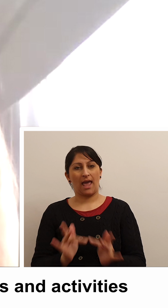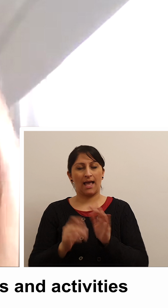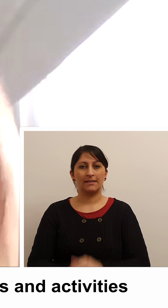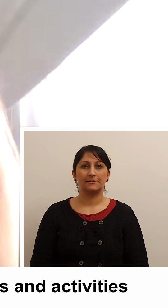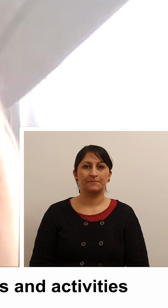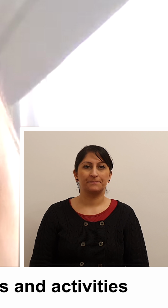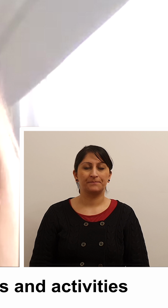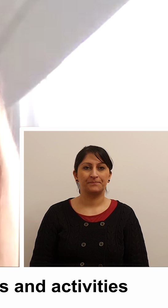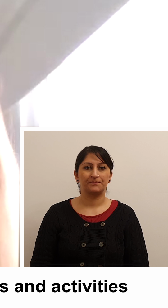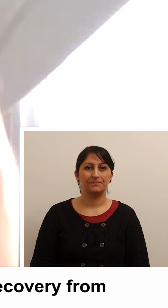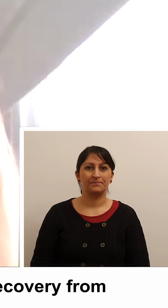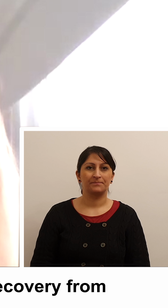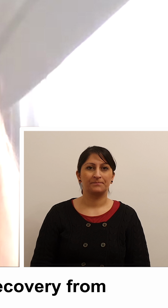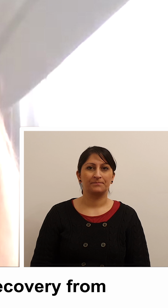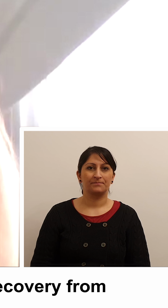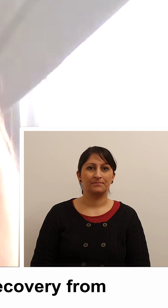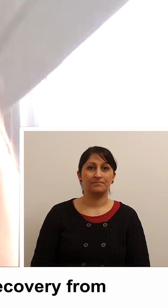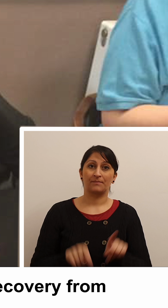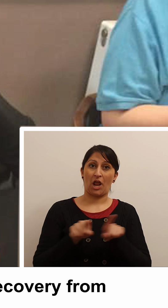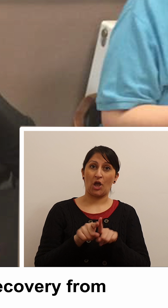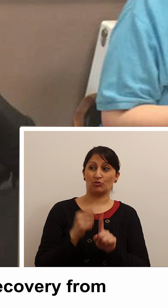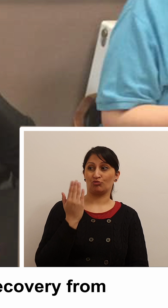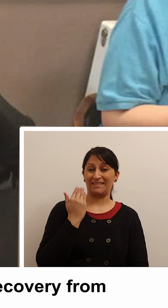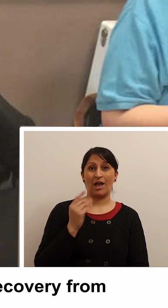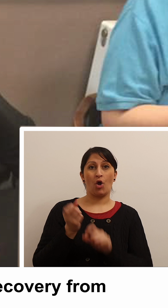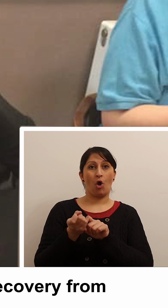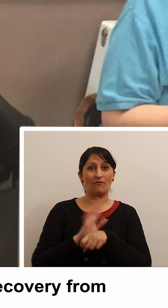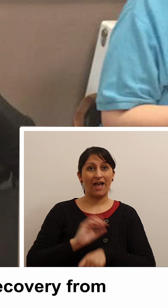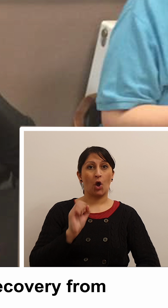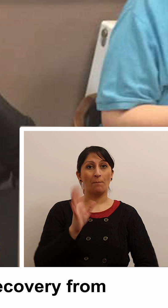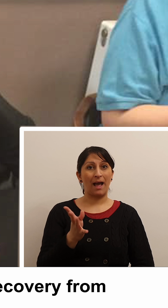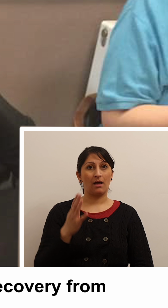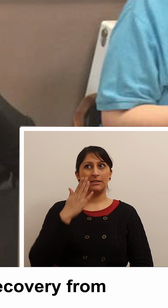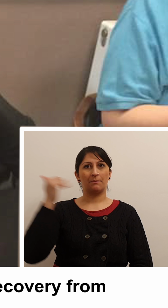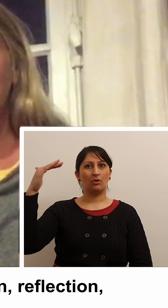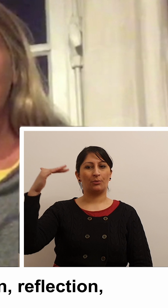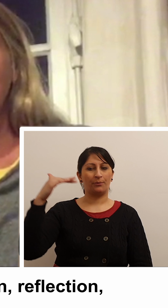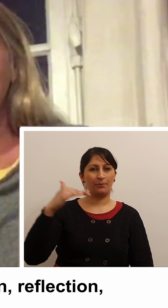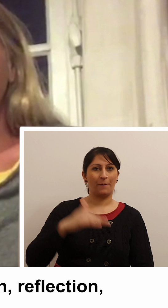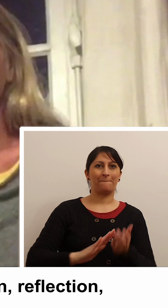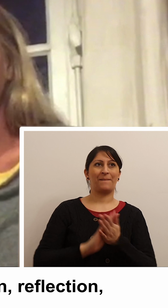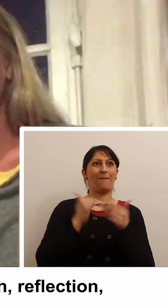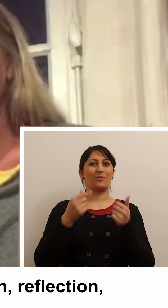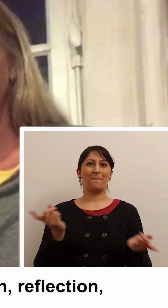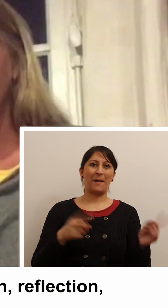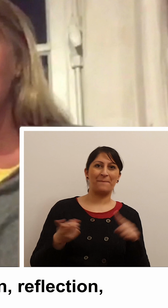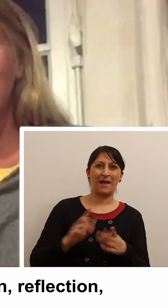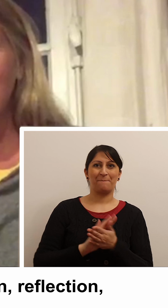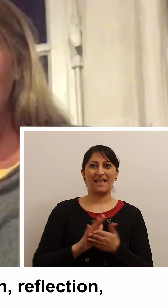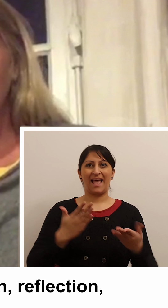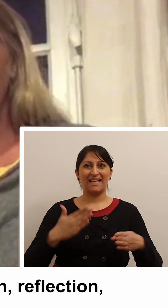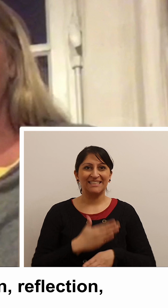elements of the events and activities online. The theme was Leeds for All Recovery from COVID and was a space for